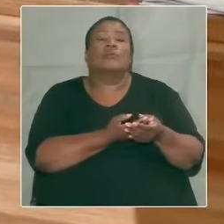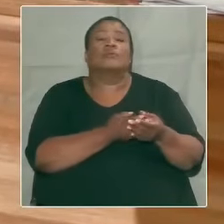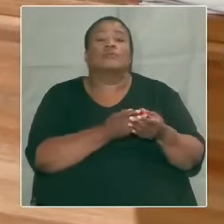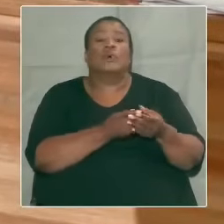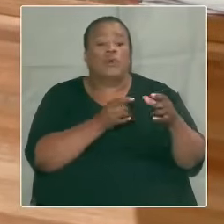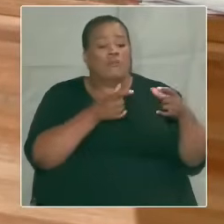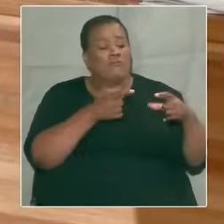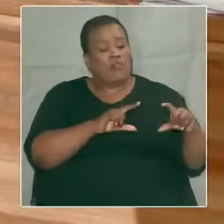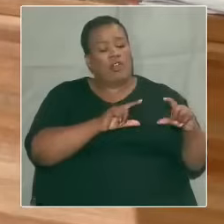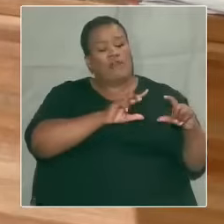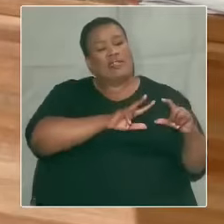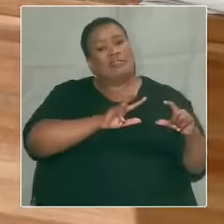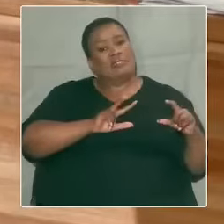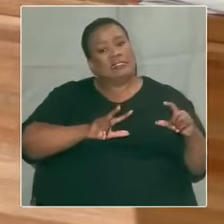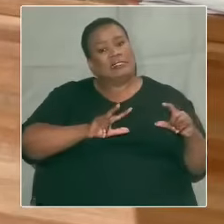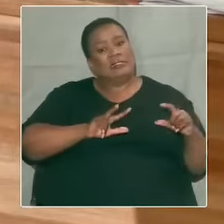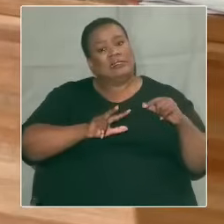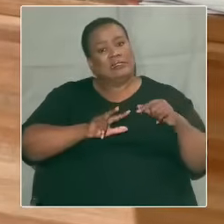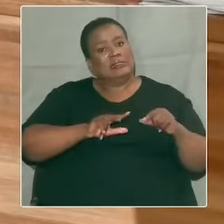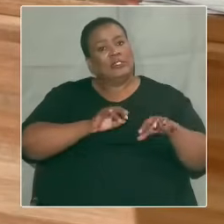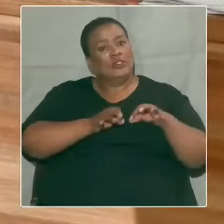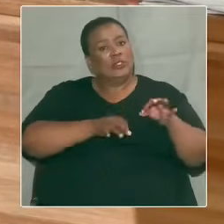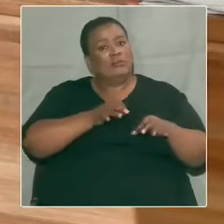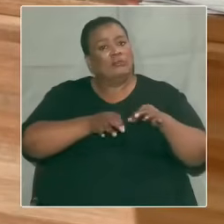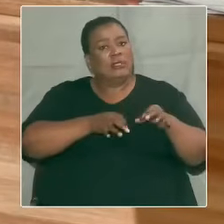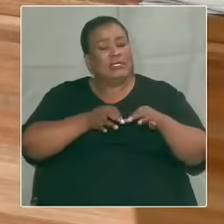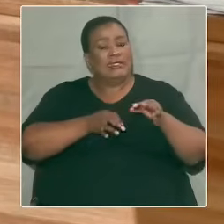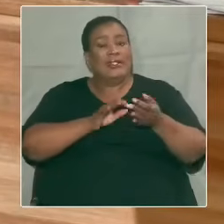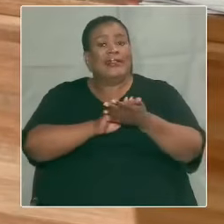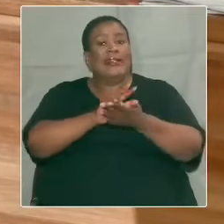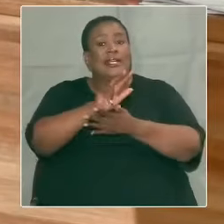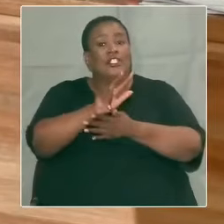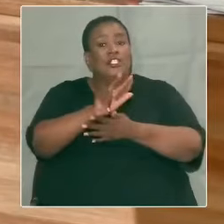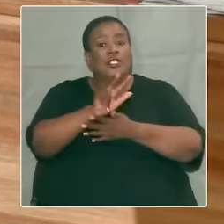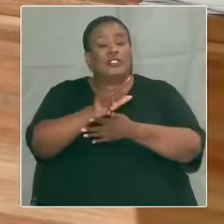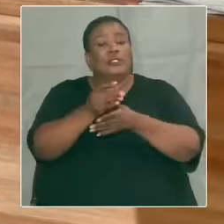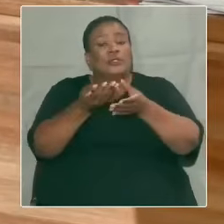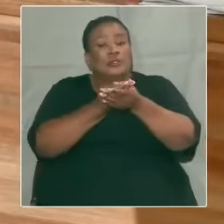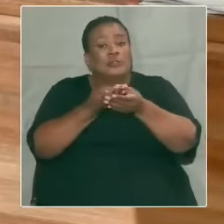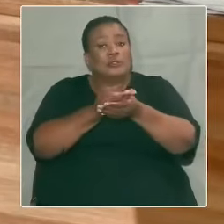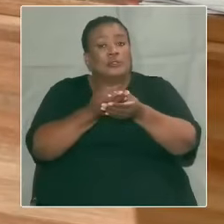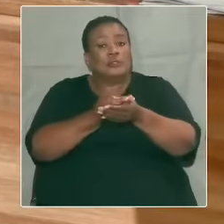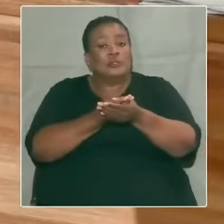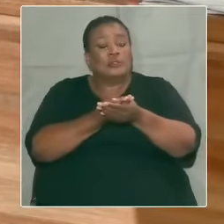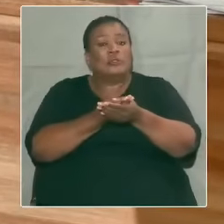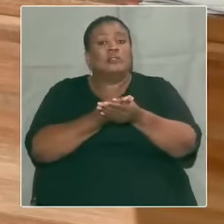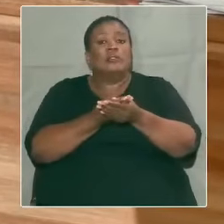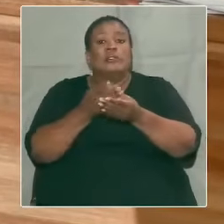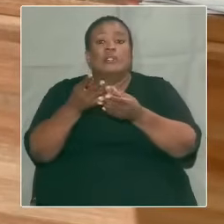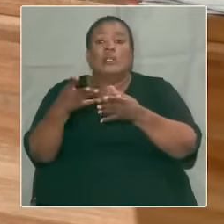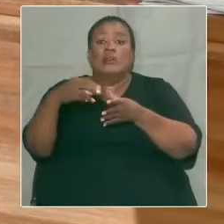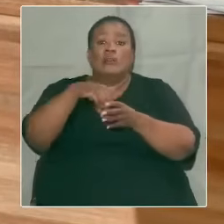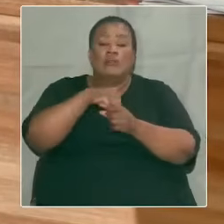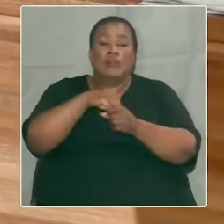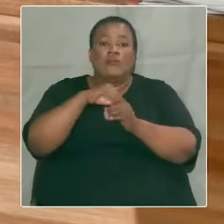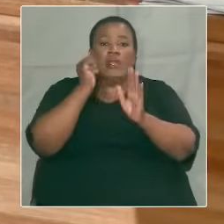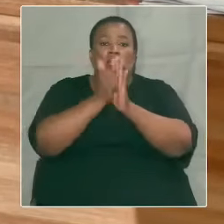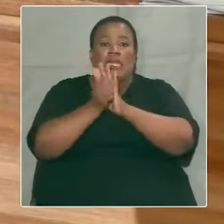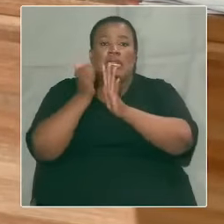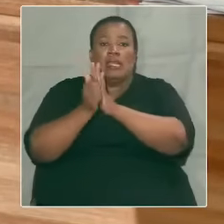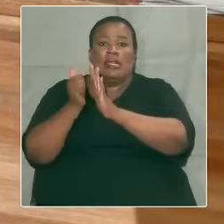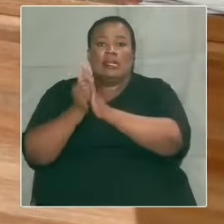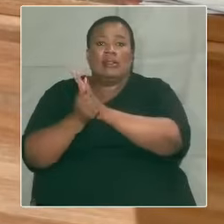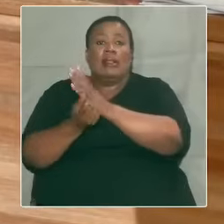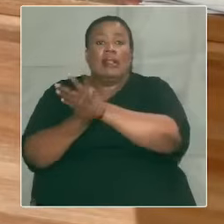paragraph 88, you deal with the 18 dockets that pertained to the incidents of killings at